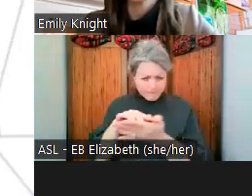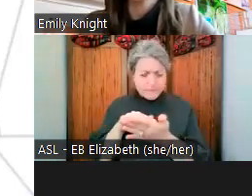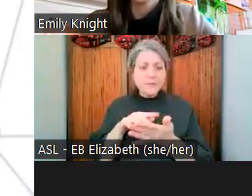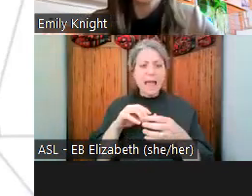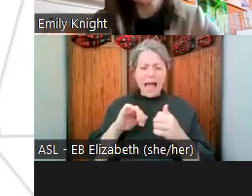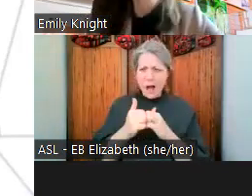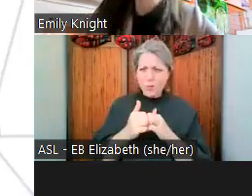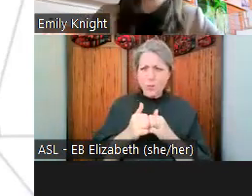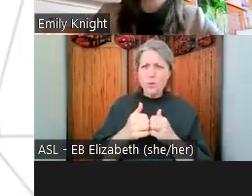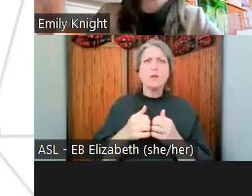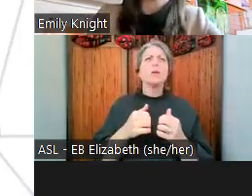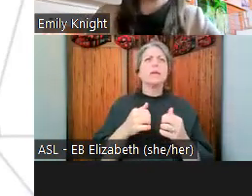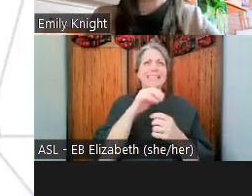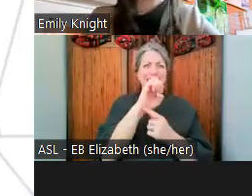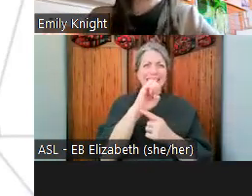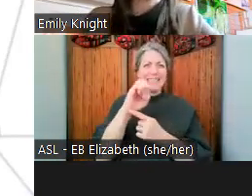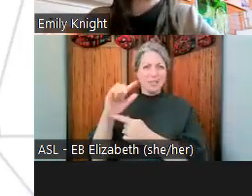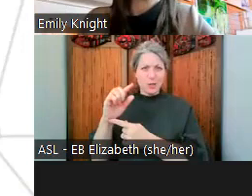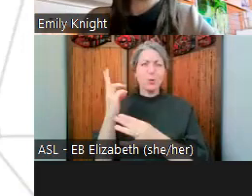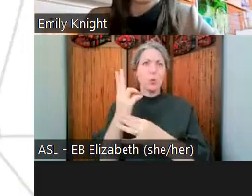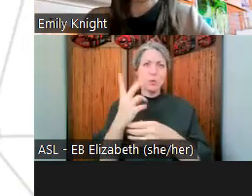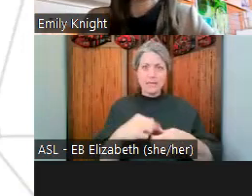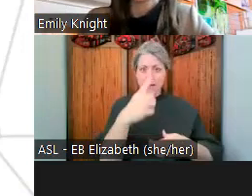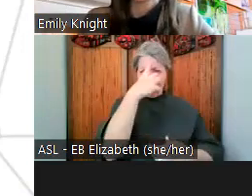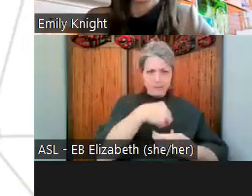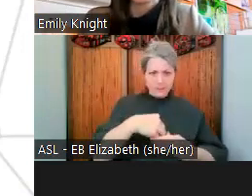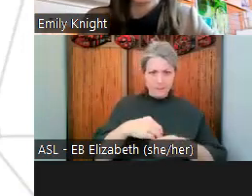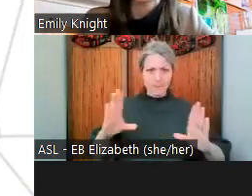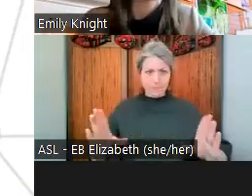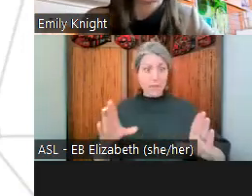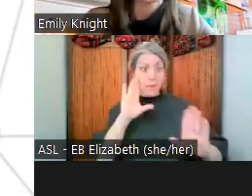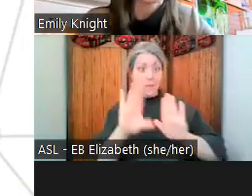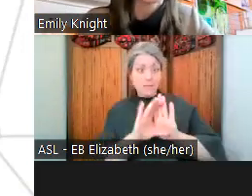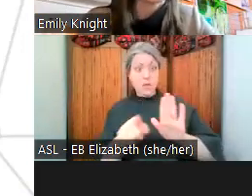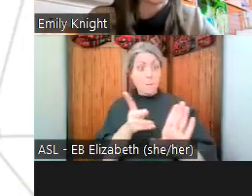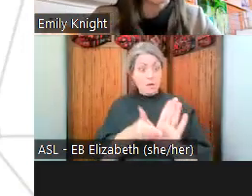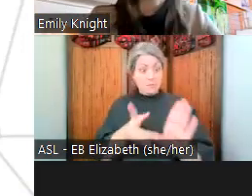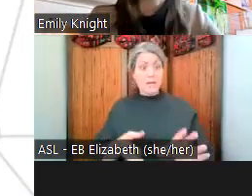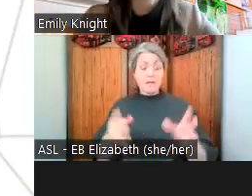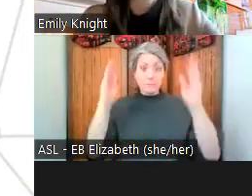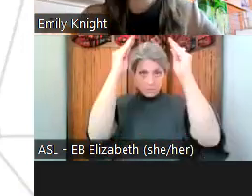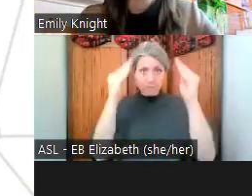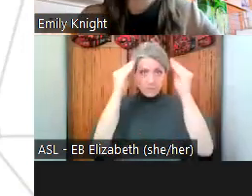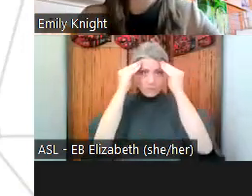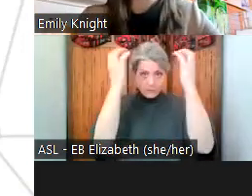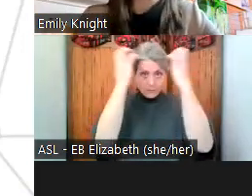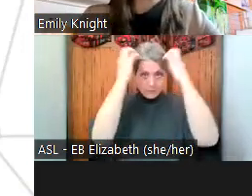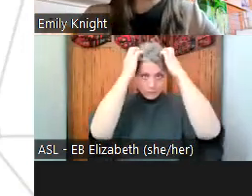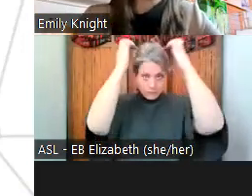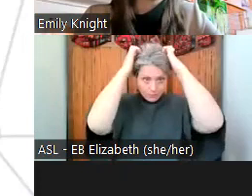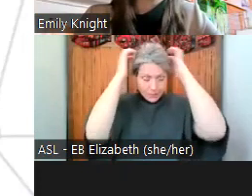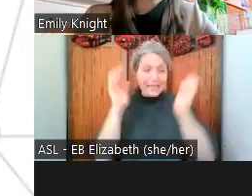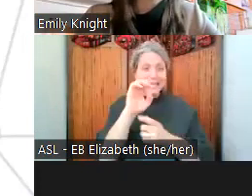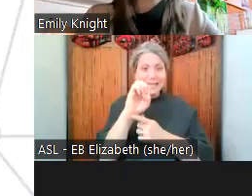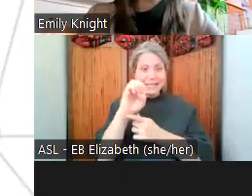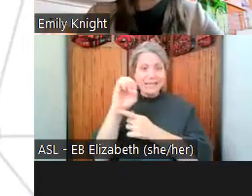using EEG, which you can see that in this picture, there's a participant wearing an EEG cap and a researcher